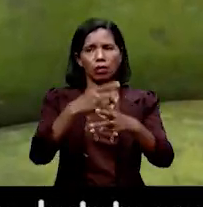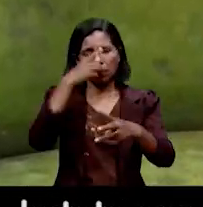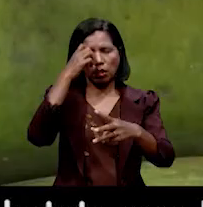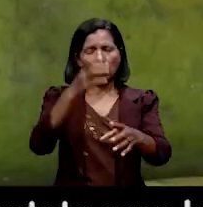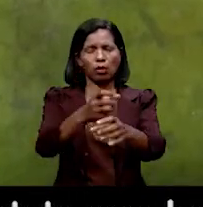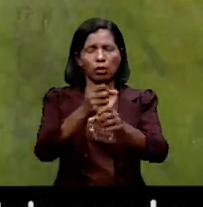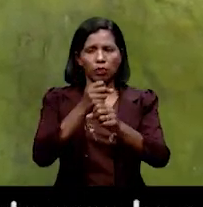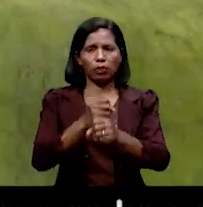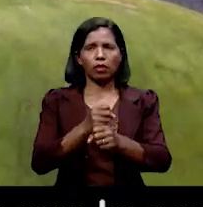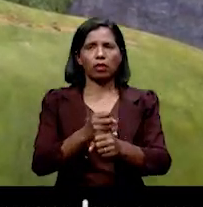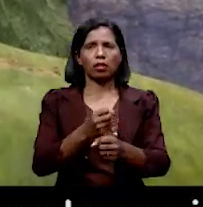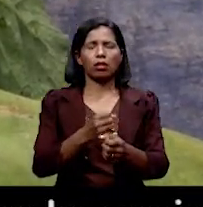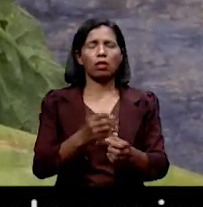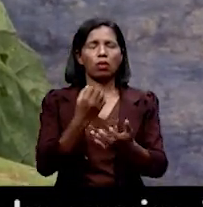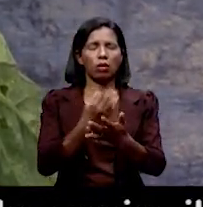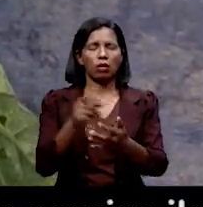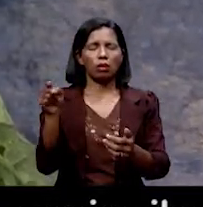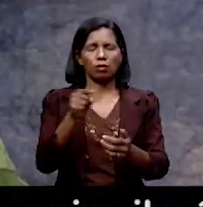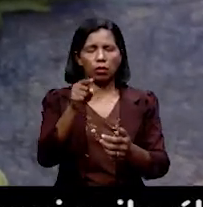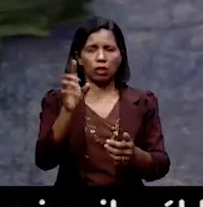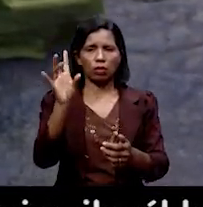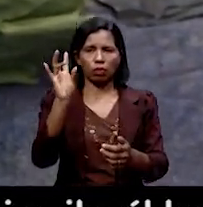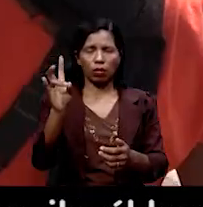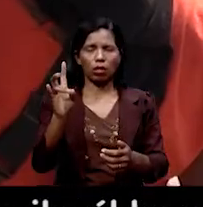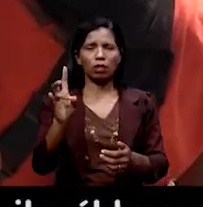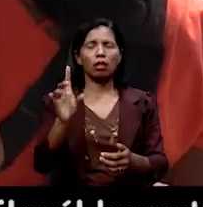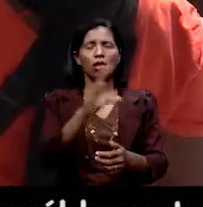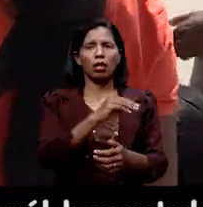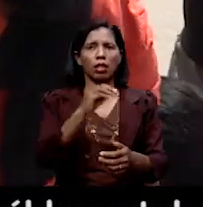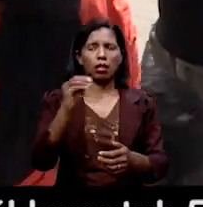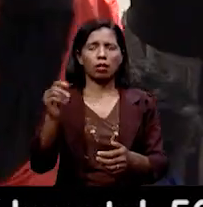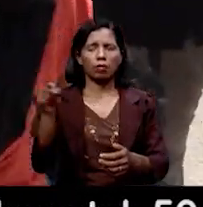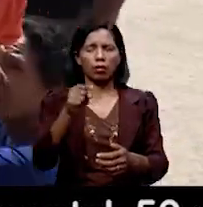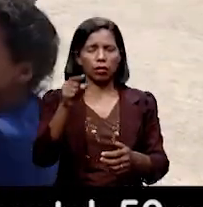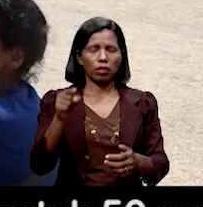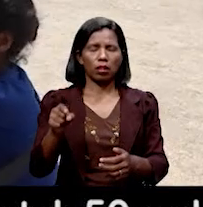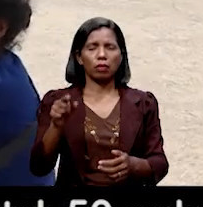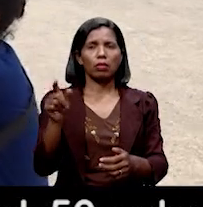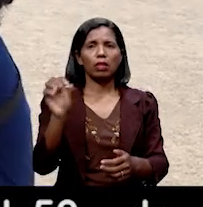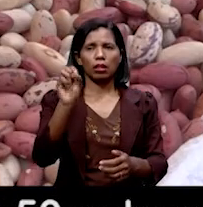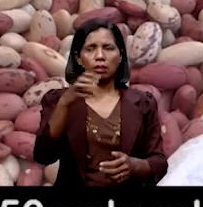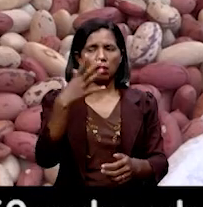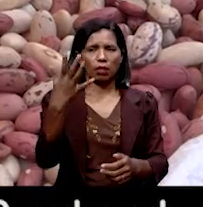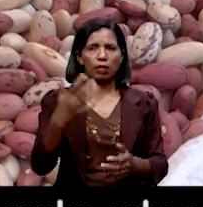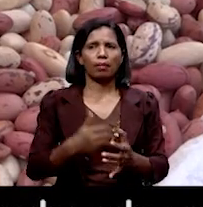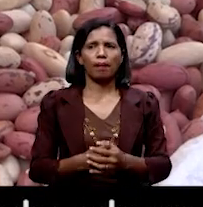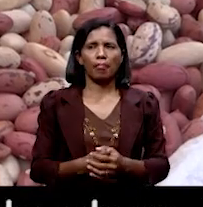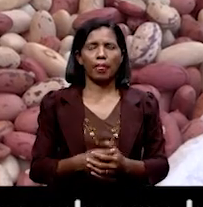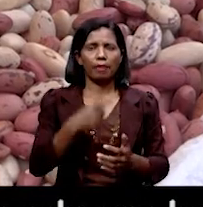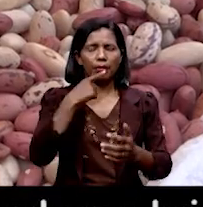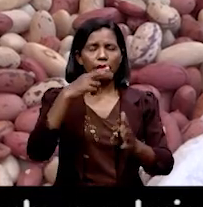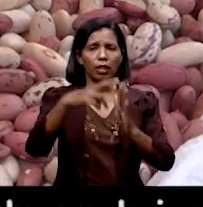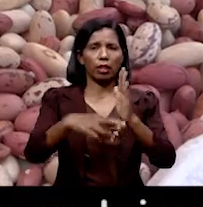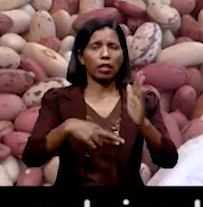receita domestika, ho 8% walu kompara ho mediu porcento sanulu resin lima. Atu recupera hikas roda